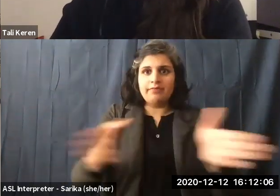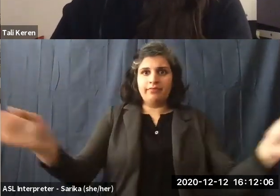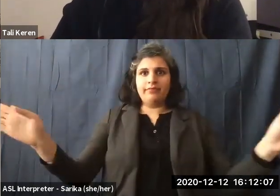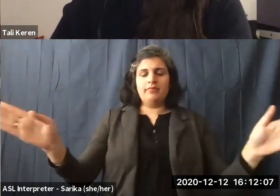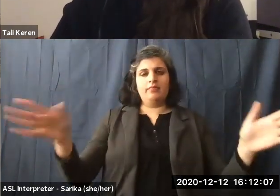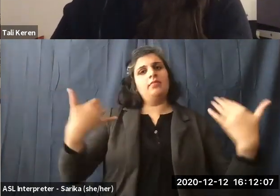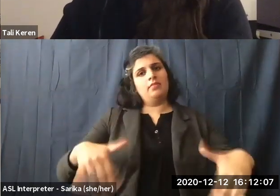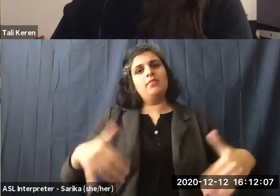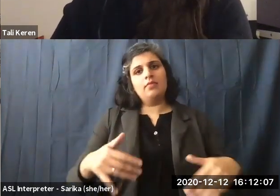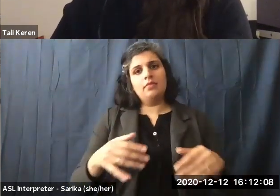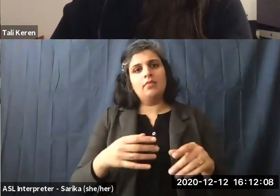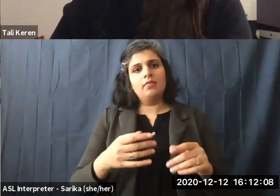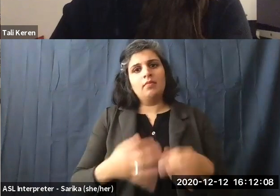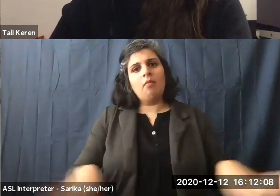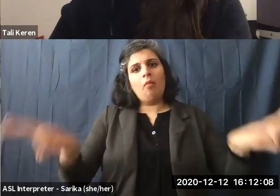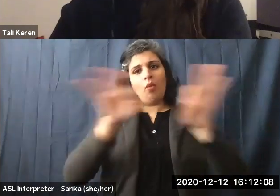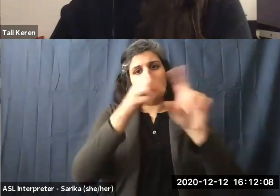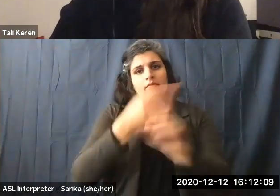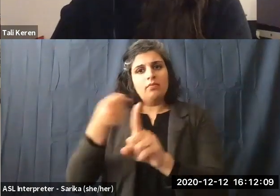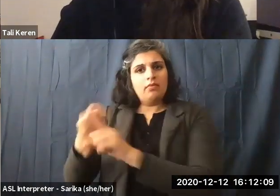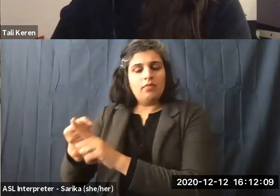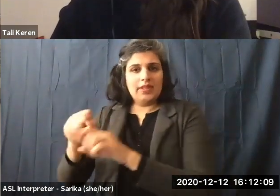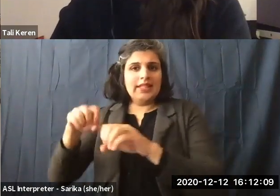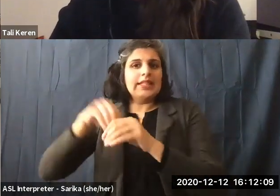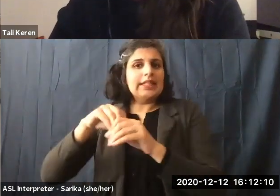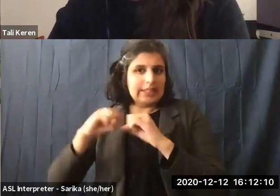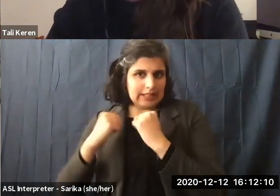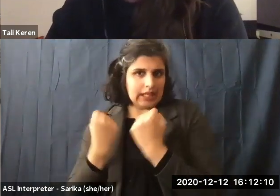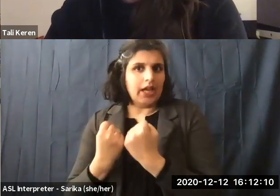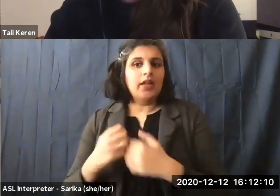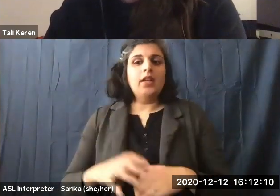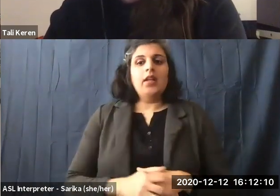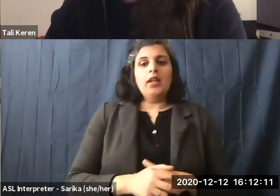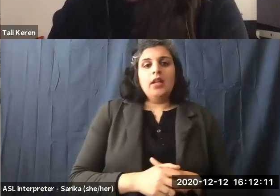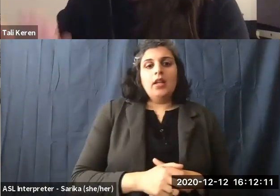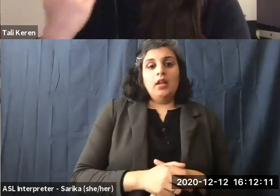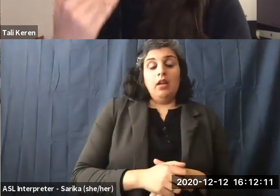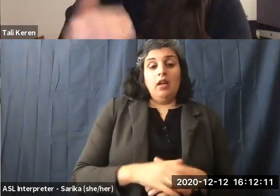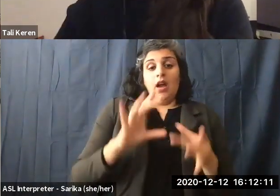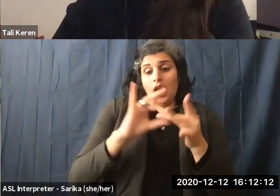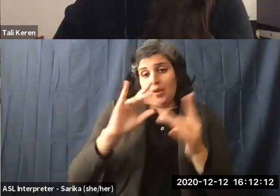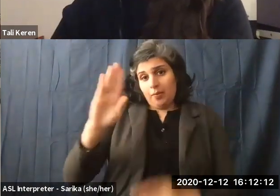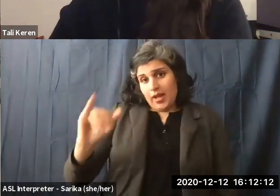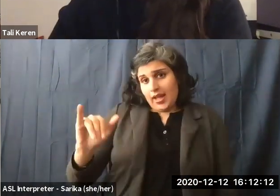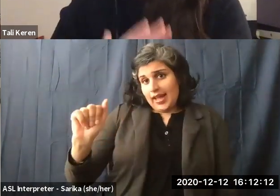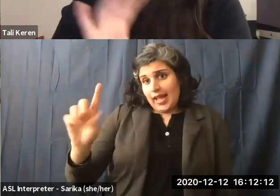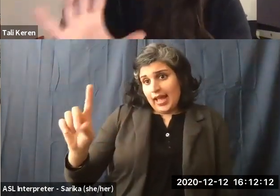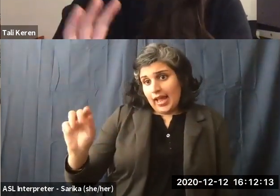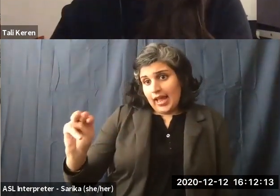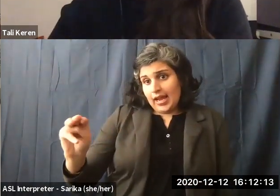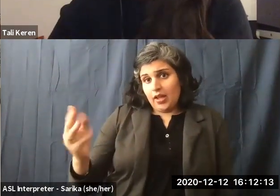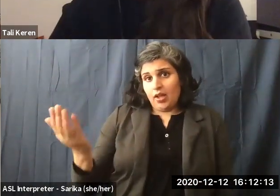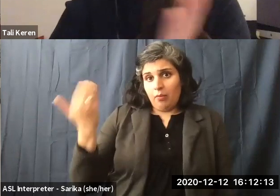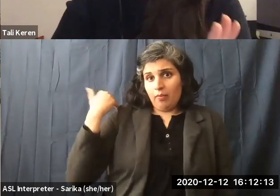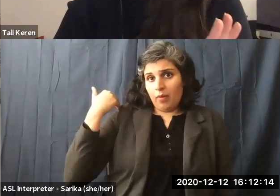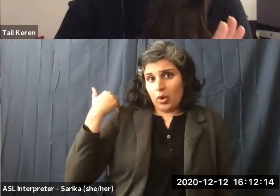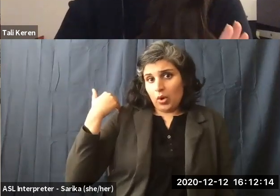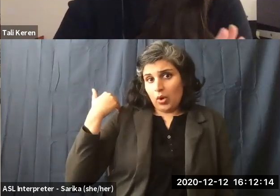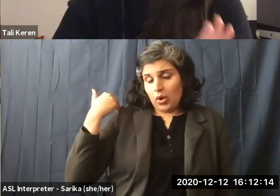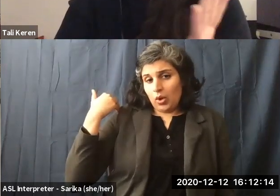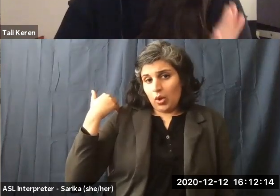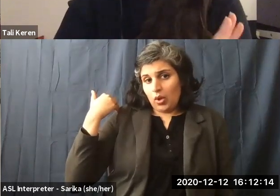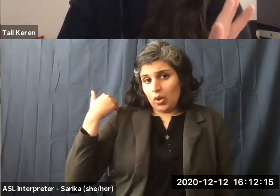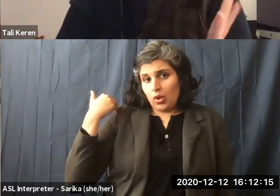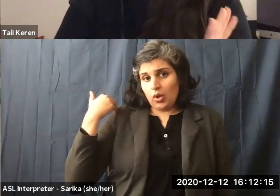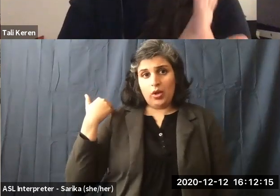Just to kind of point, I just wanted, because there was a comment by Adam earlier, because we got, and Alex,